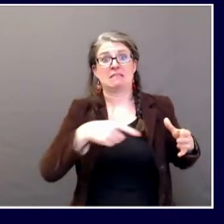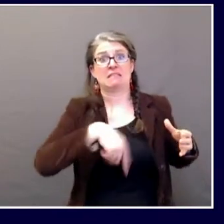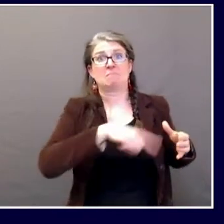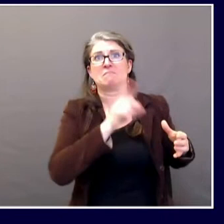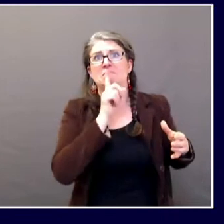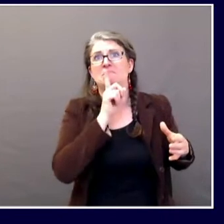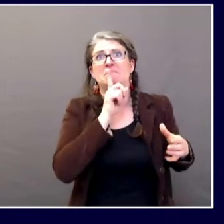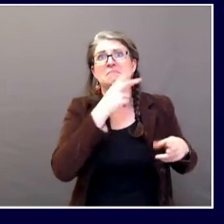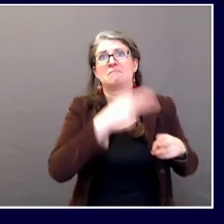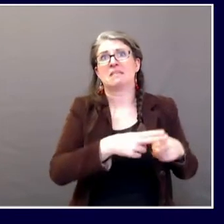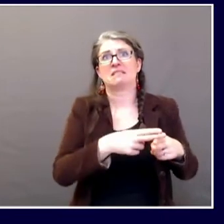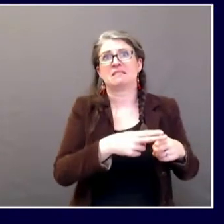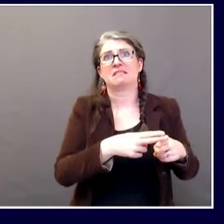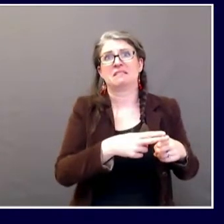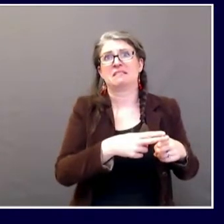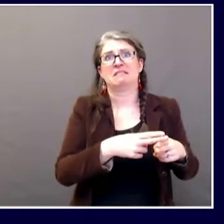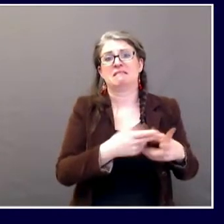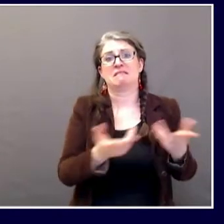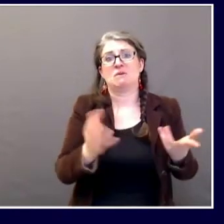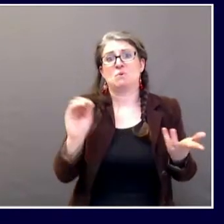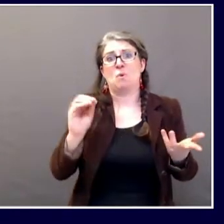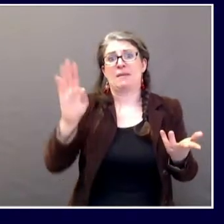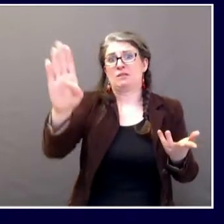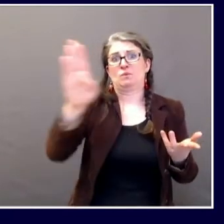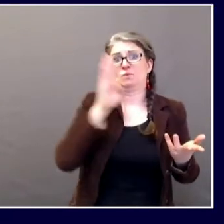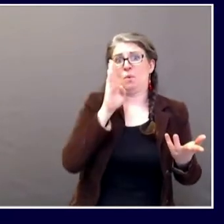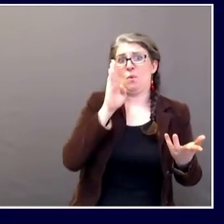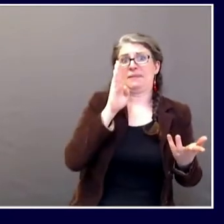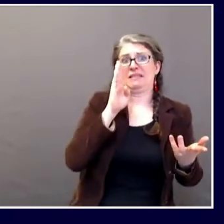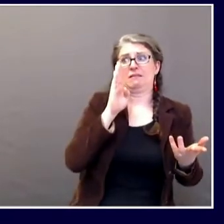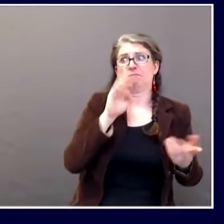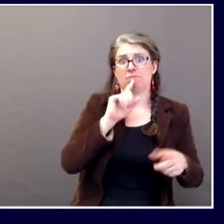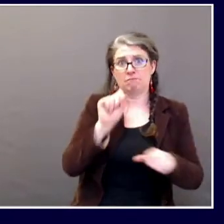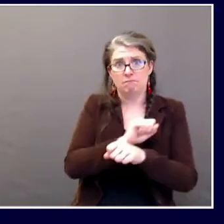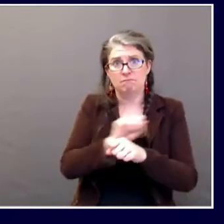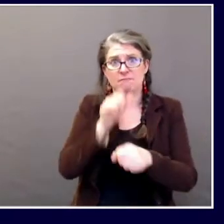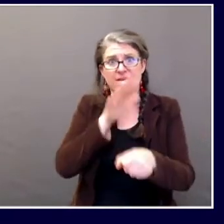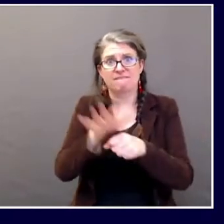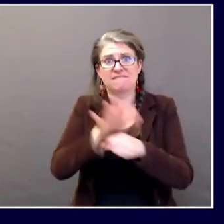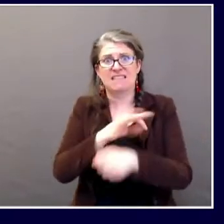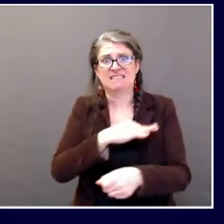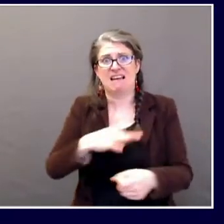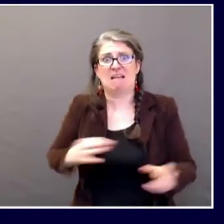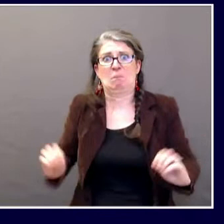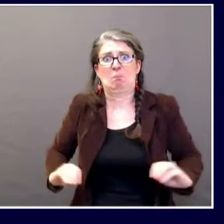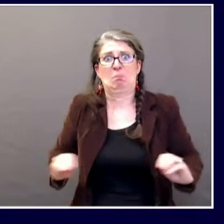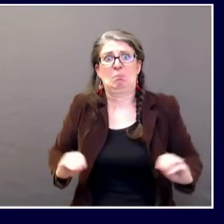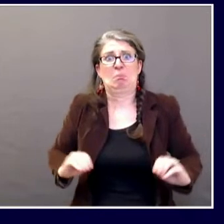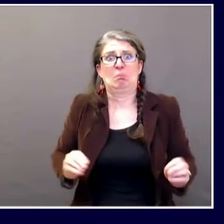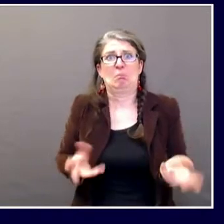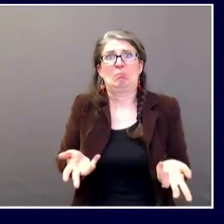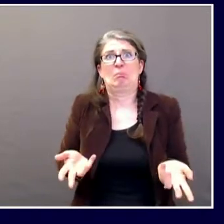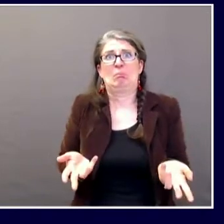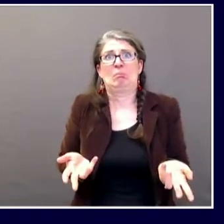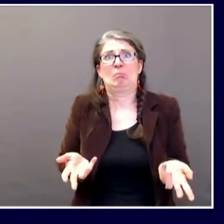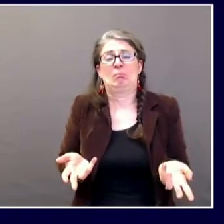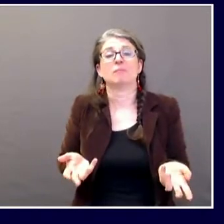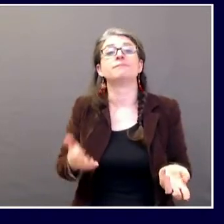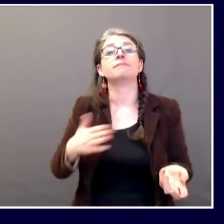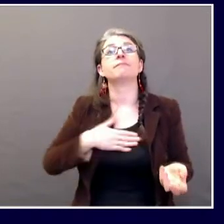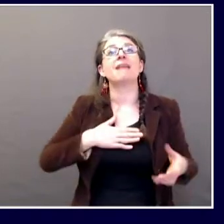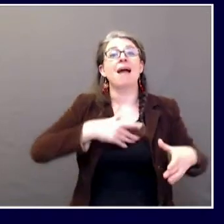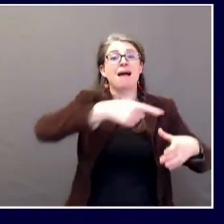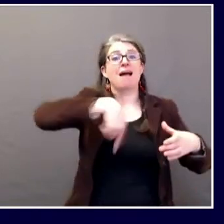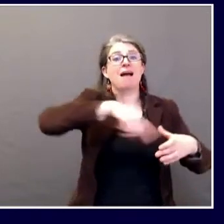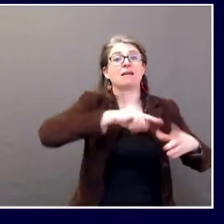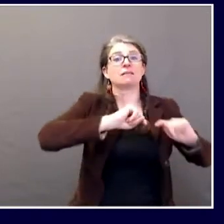team. But we have a full team of folks who focus almost entirely on PPE, looking at what the supplies are, the